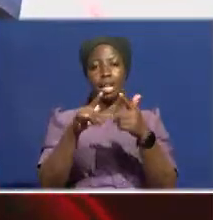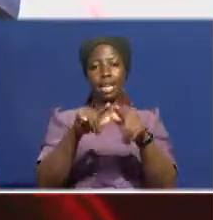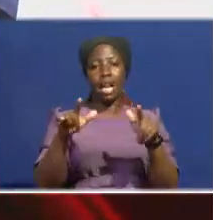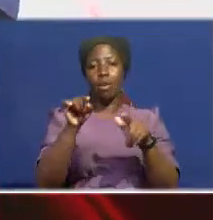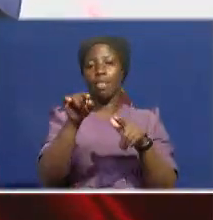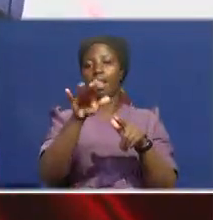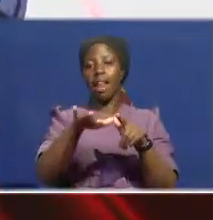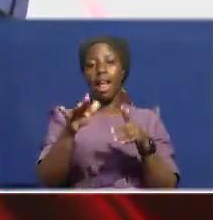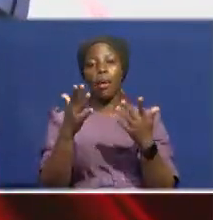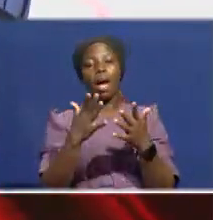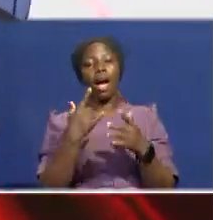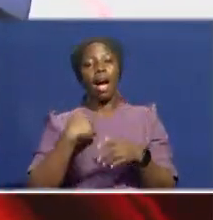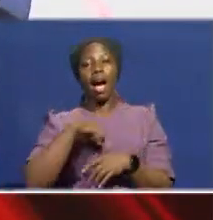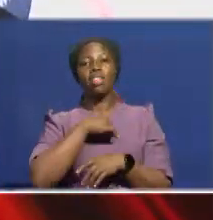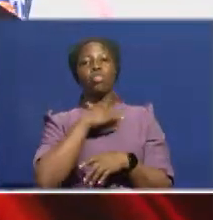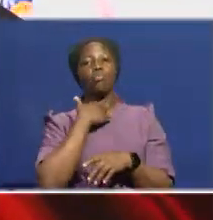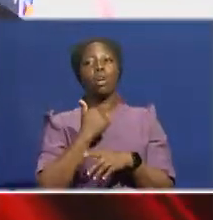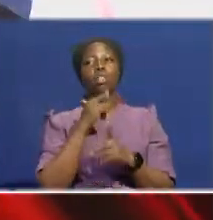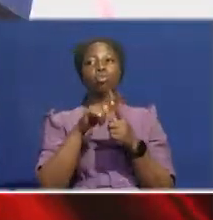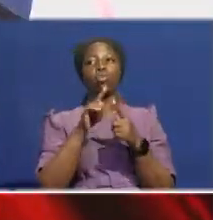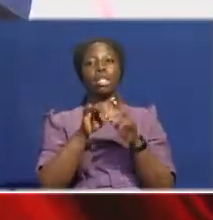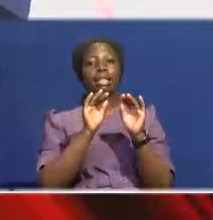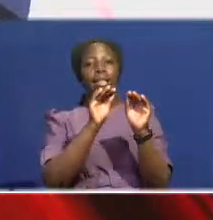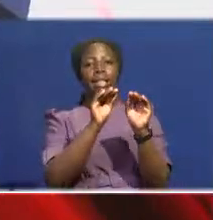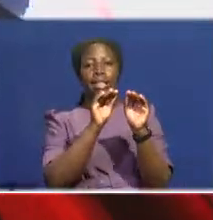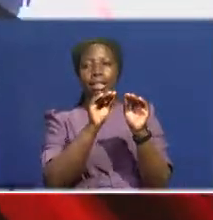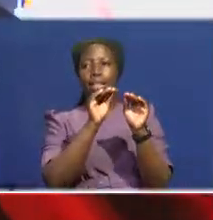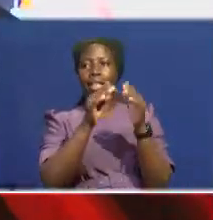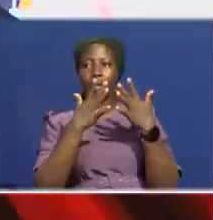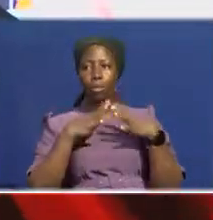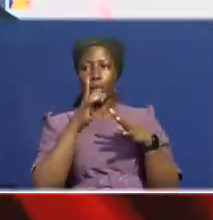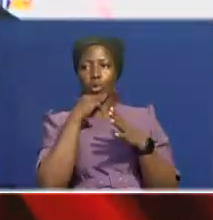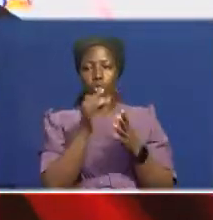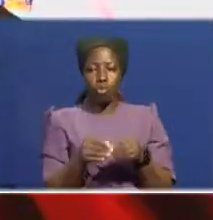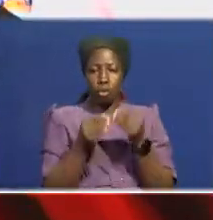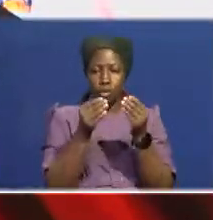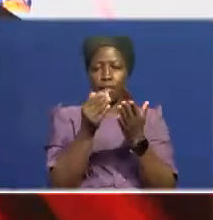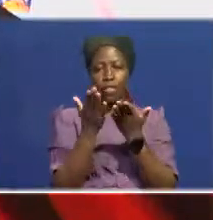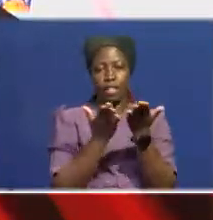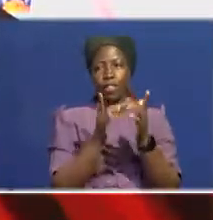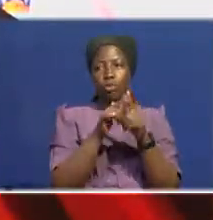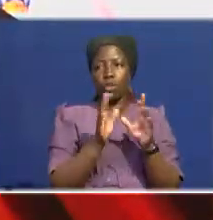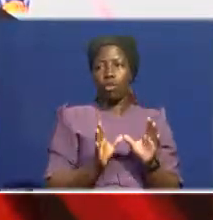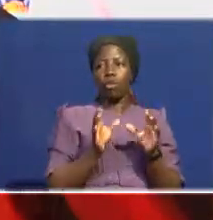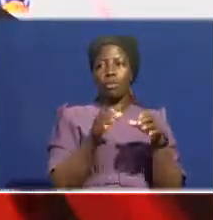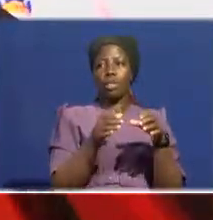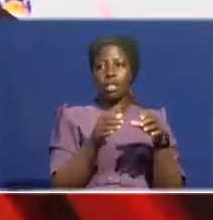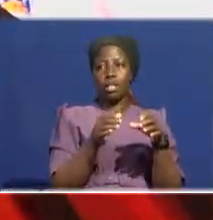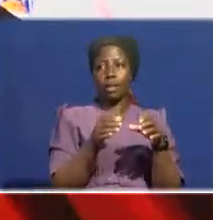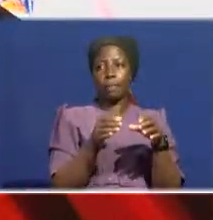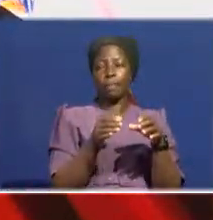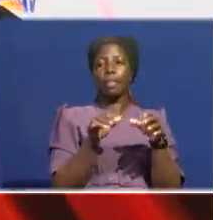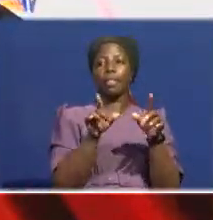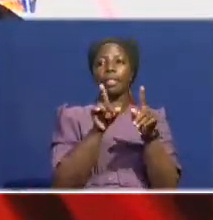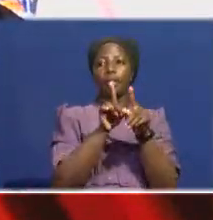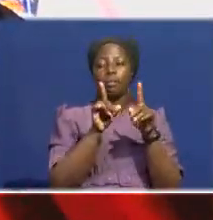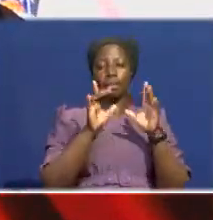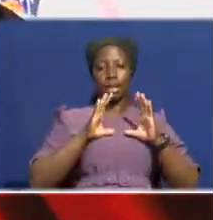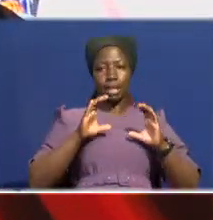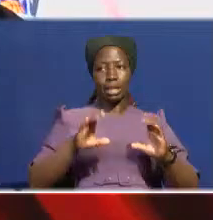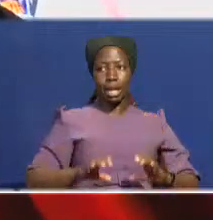where we want to impact knowledge to people who give service to the community and the